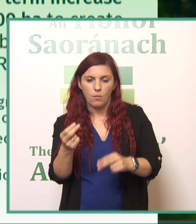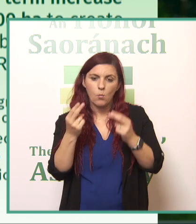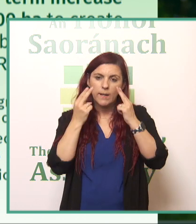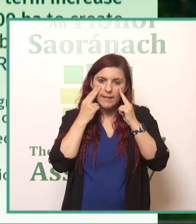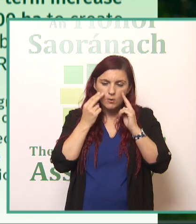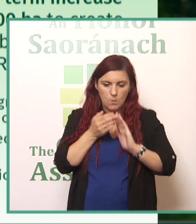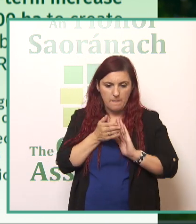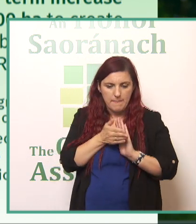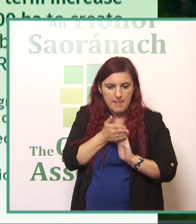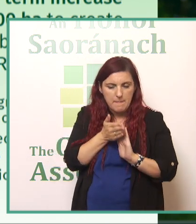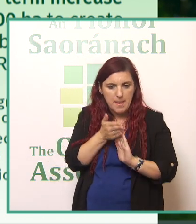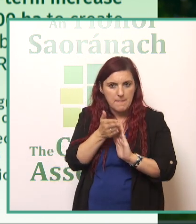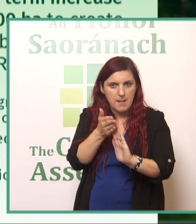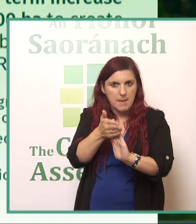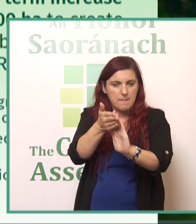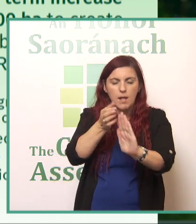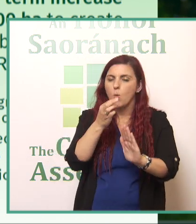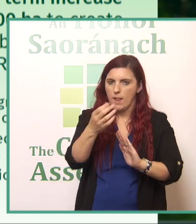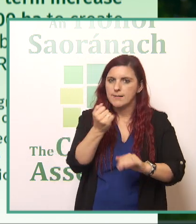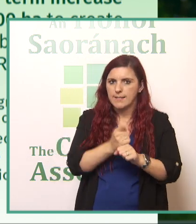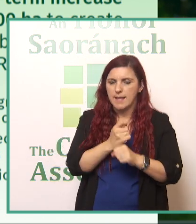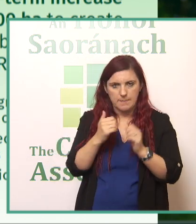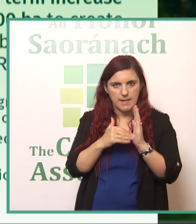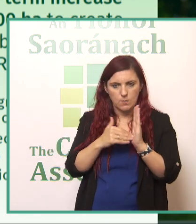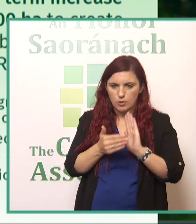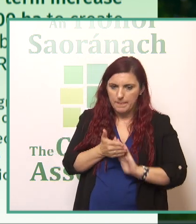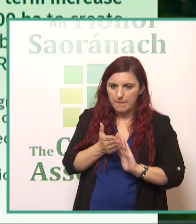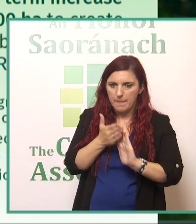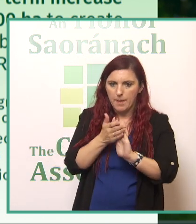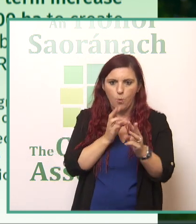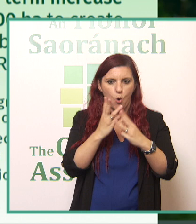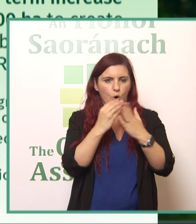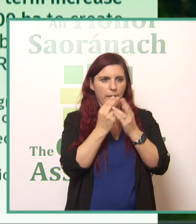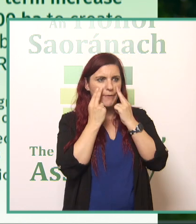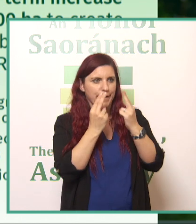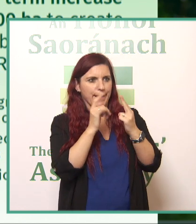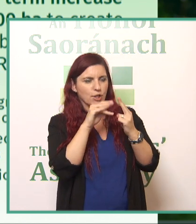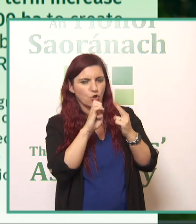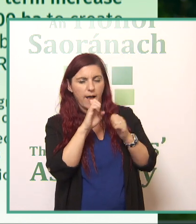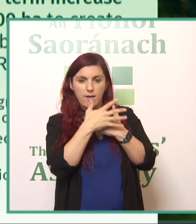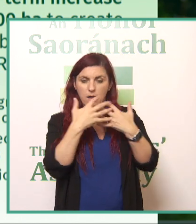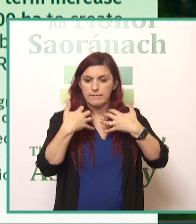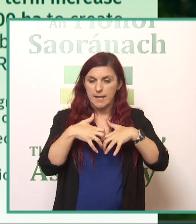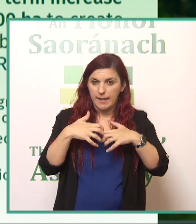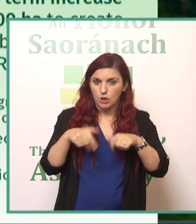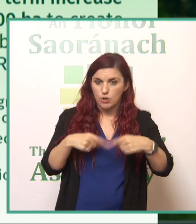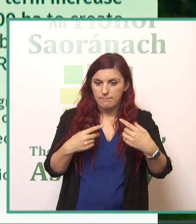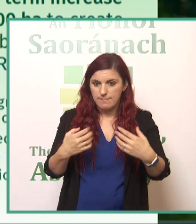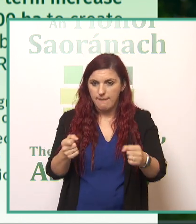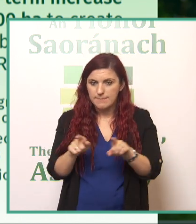It will take time. We have to work with nature. There are a lot of technical challenges,